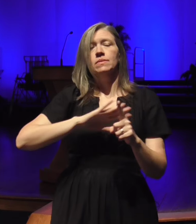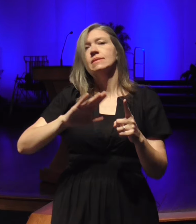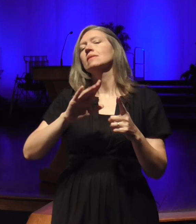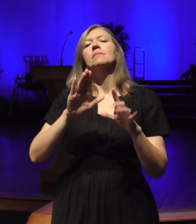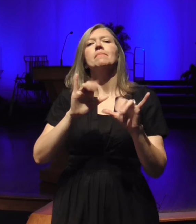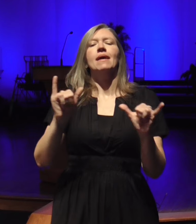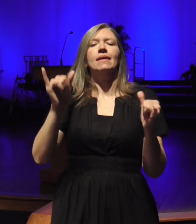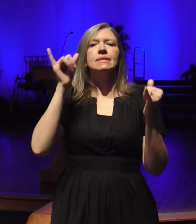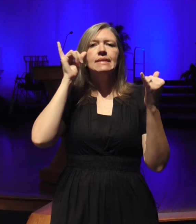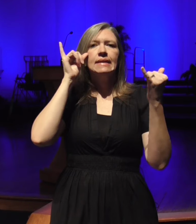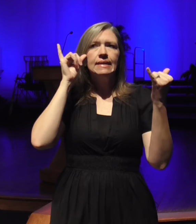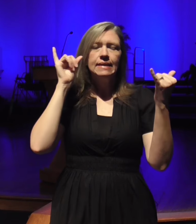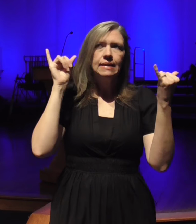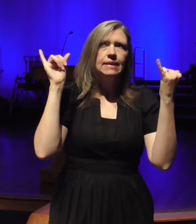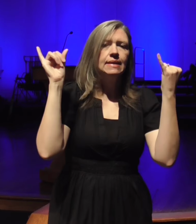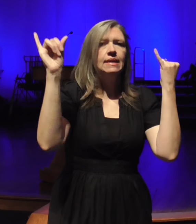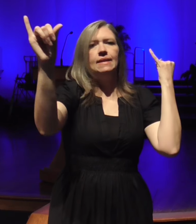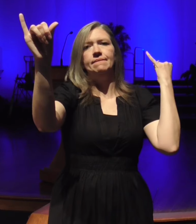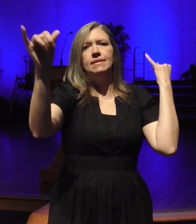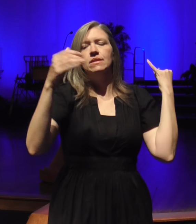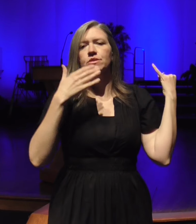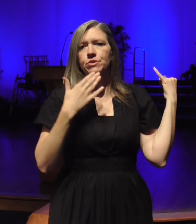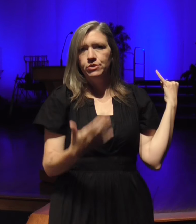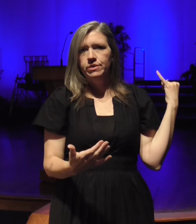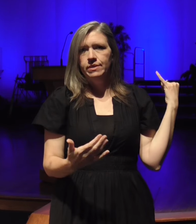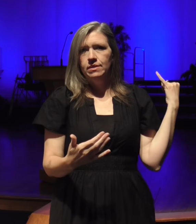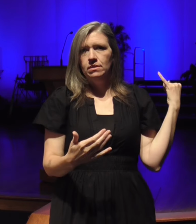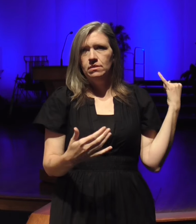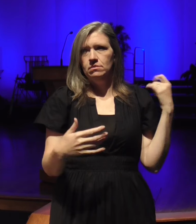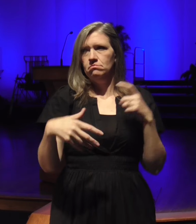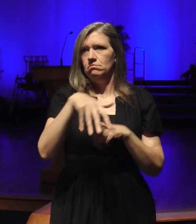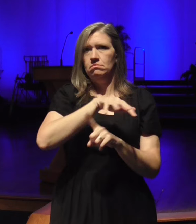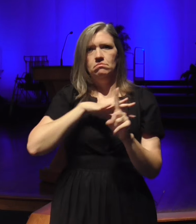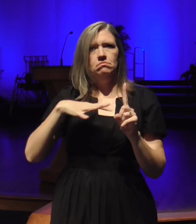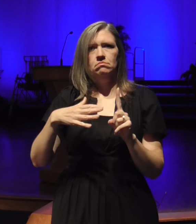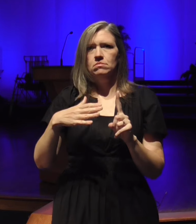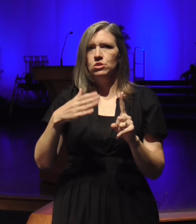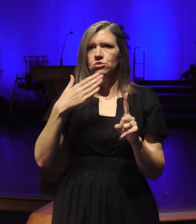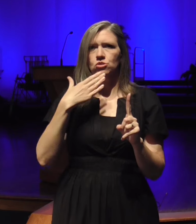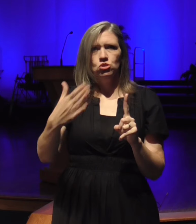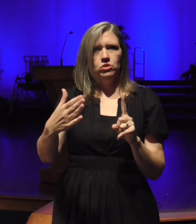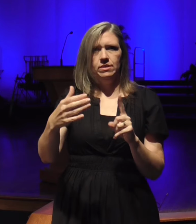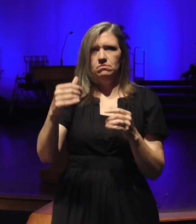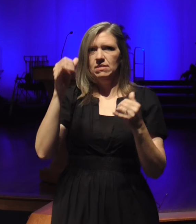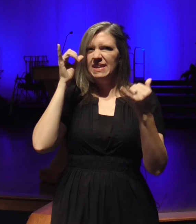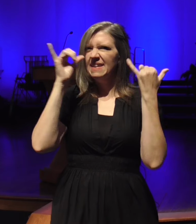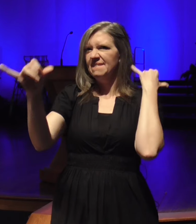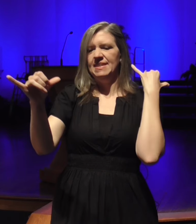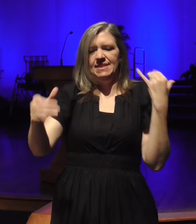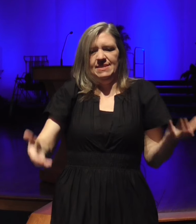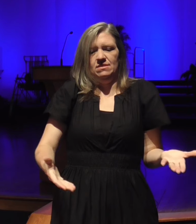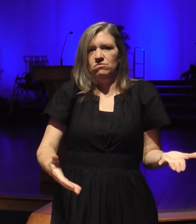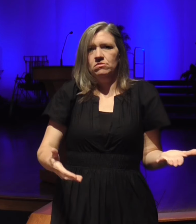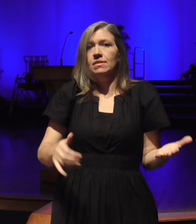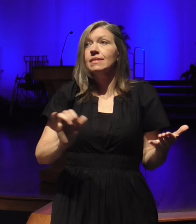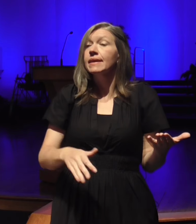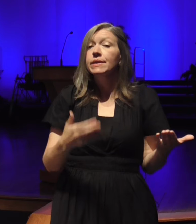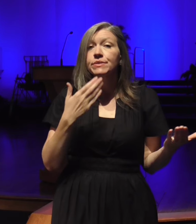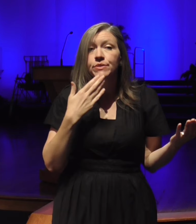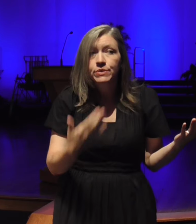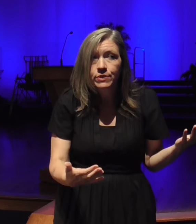The idea is that we are surrounded by an infinite good. We